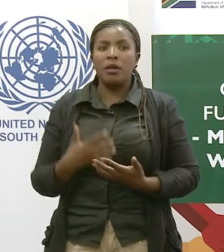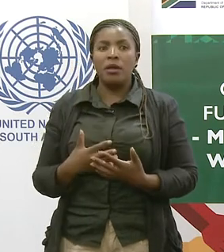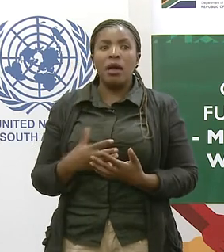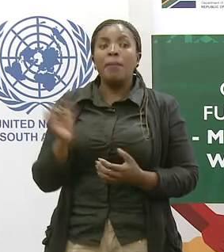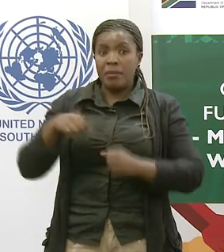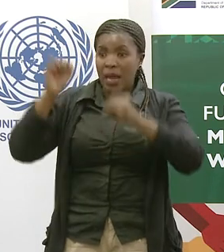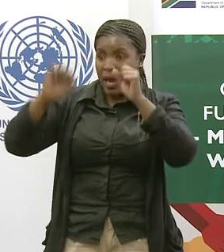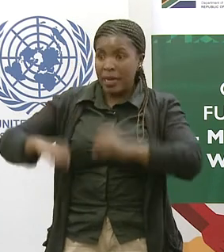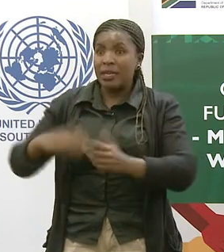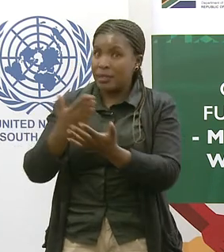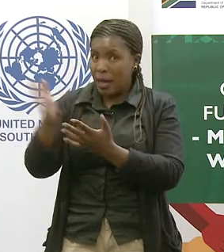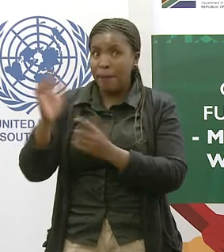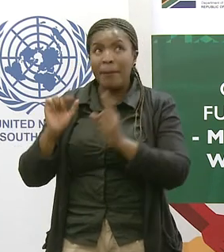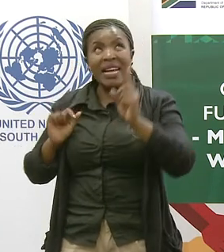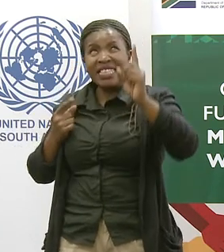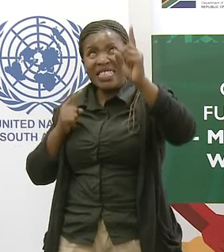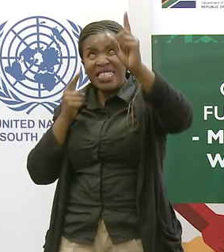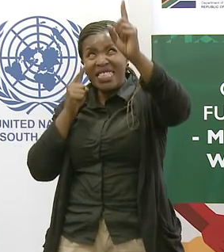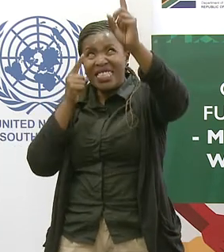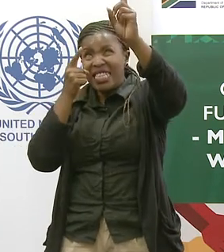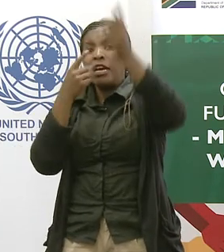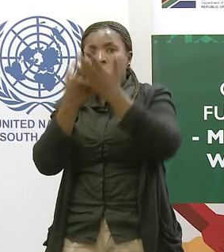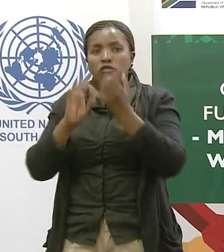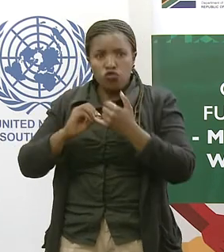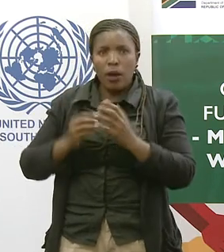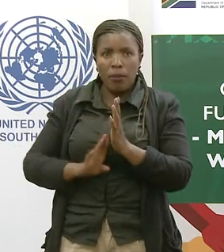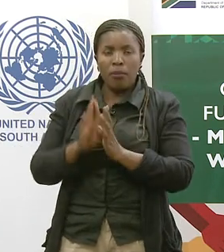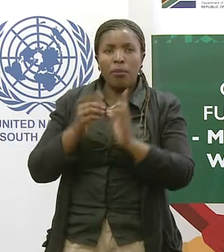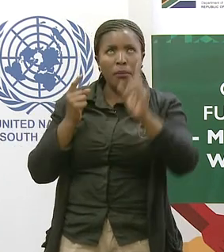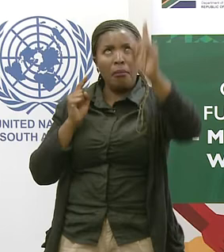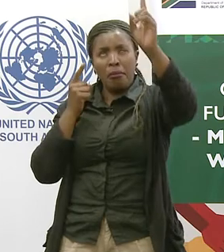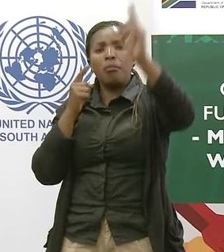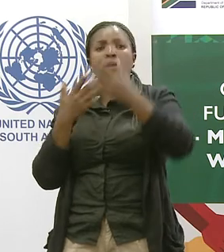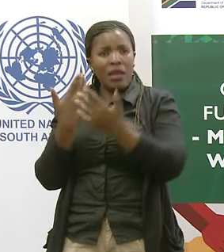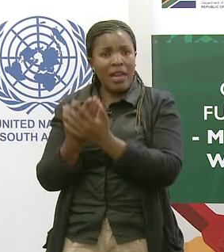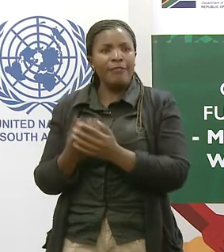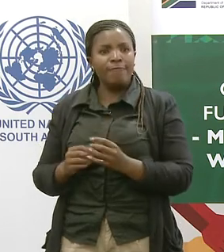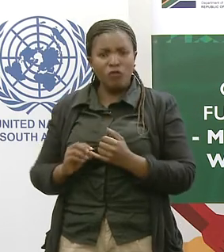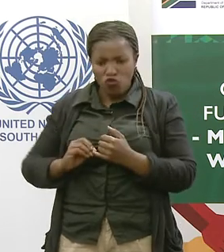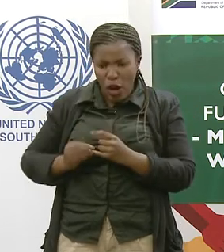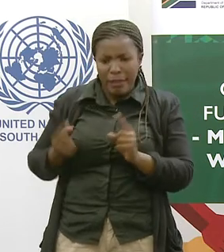ambition and can develop it, they should reach for the sky.